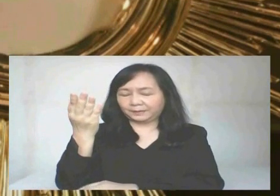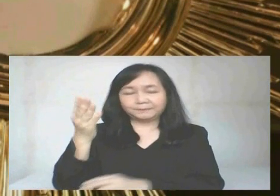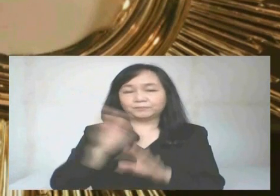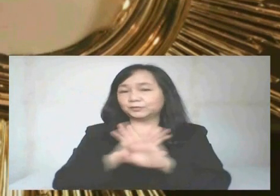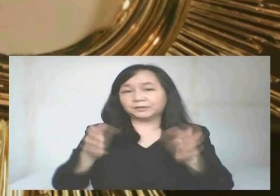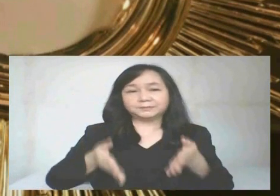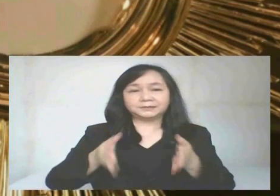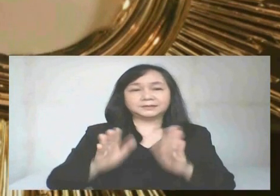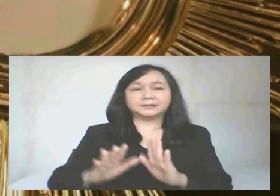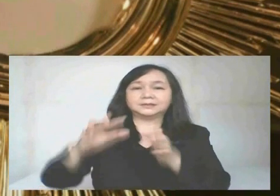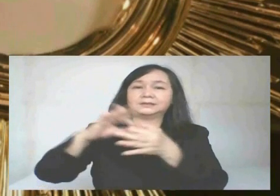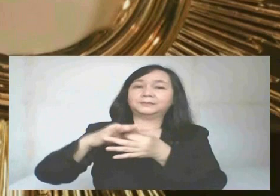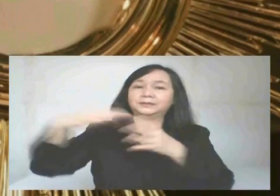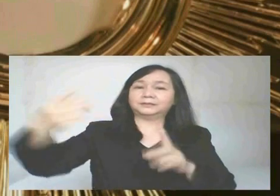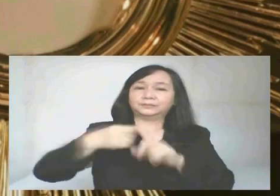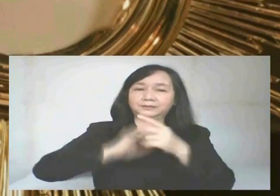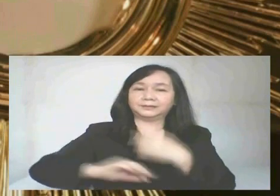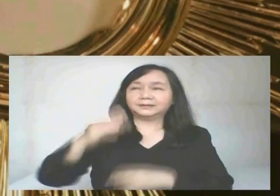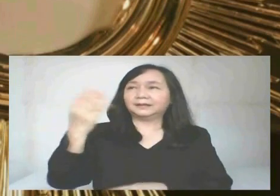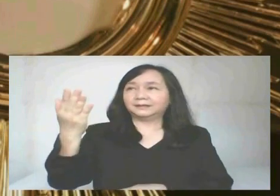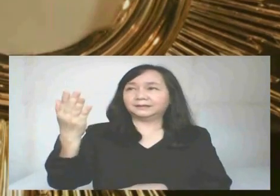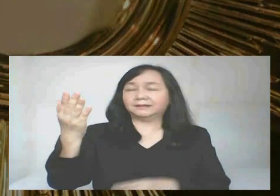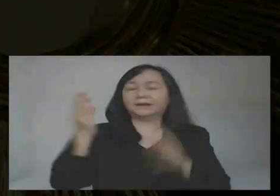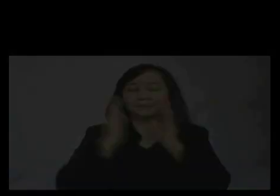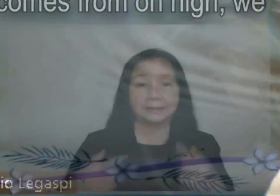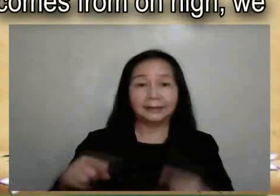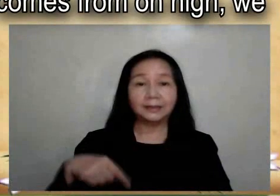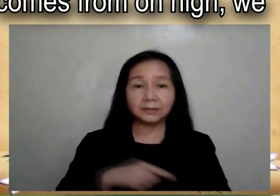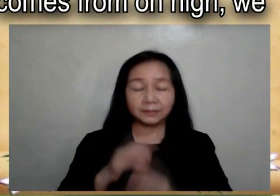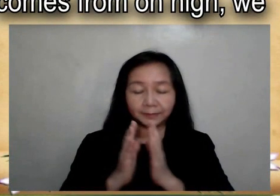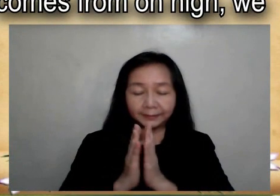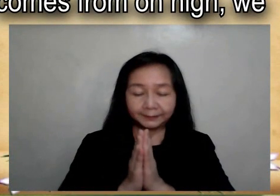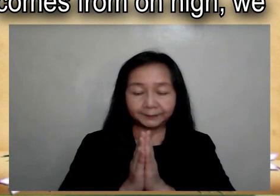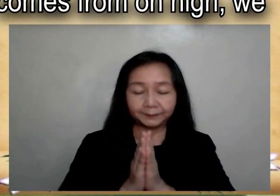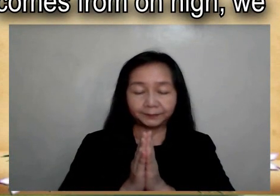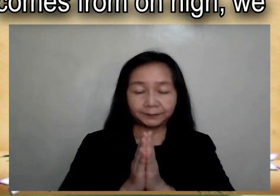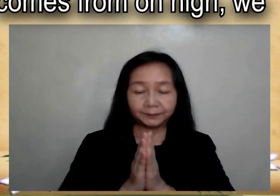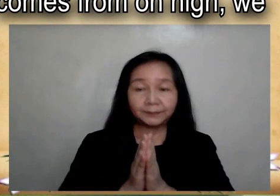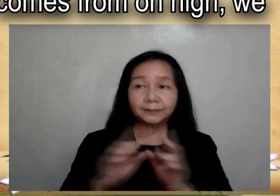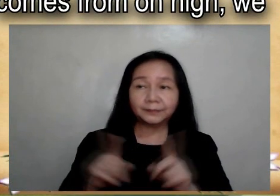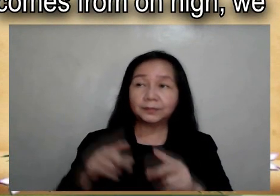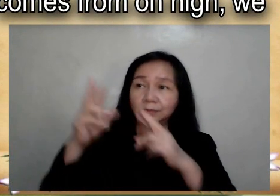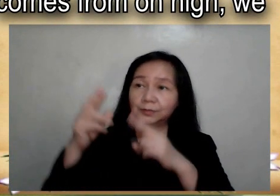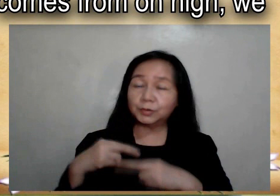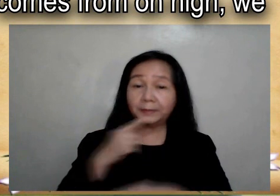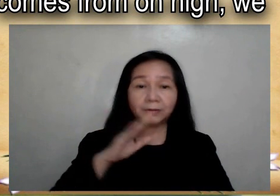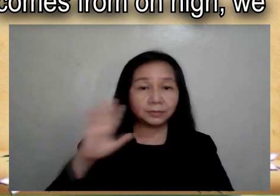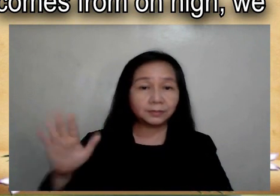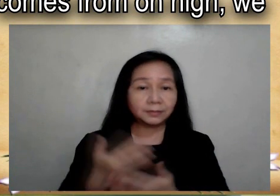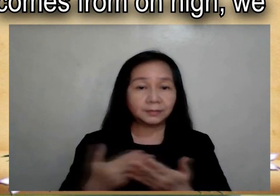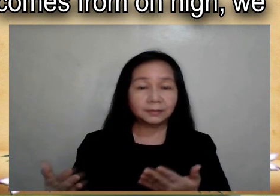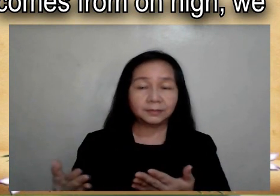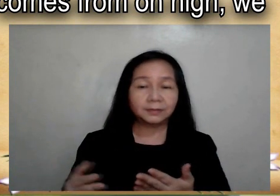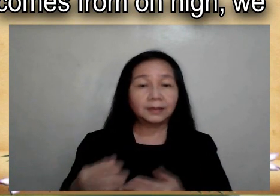should ever be separated from thee. Amen. Let us pray. As we receive the